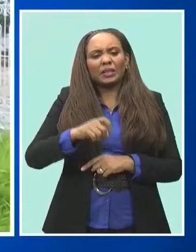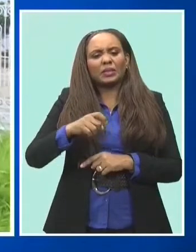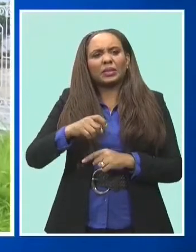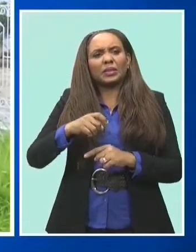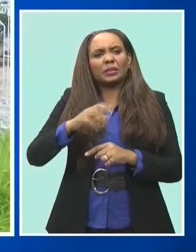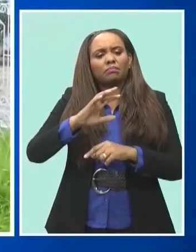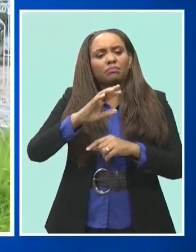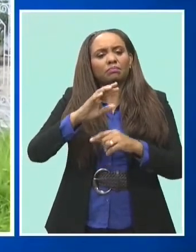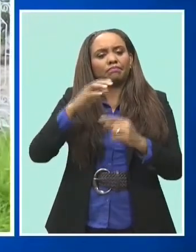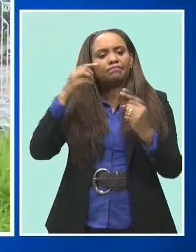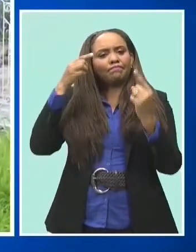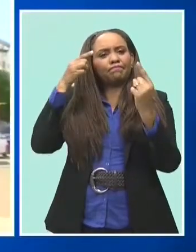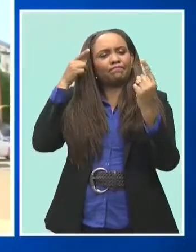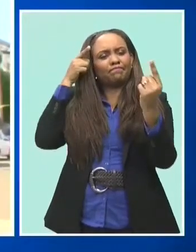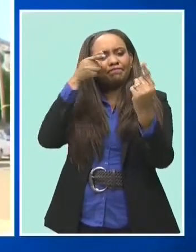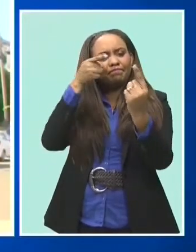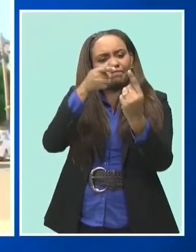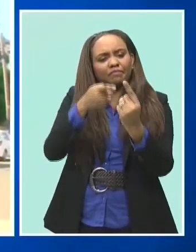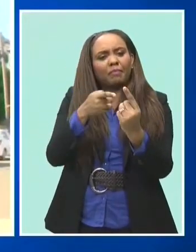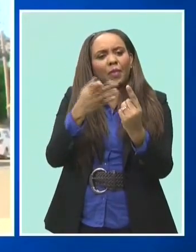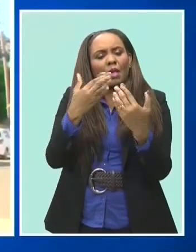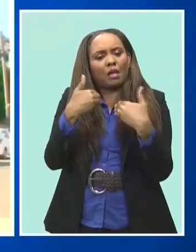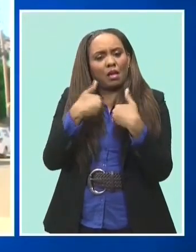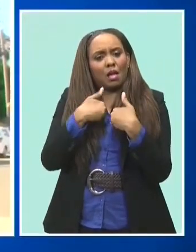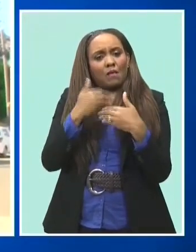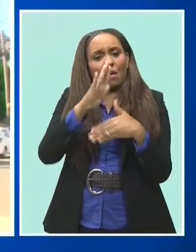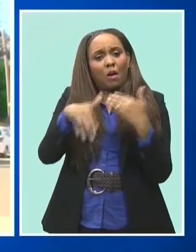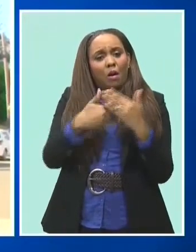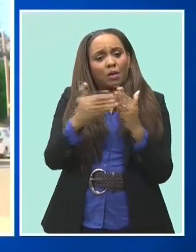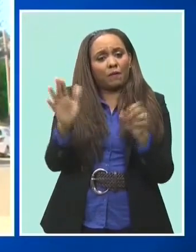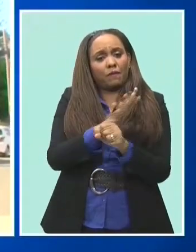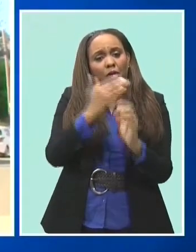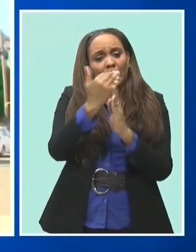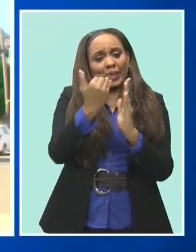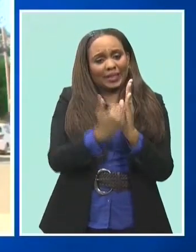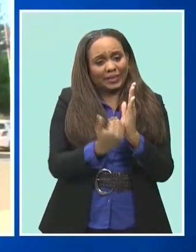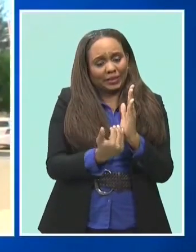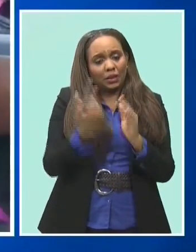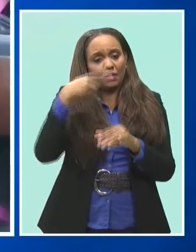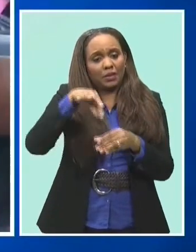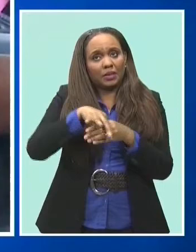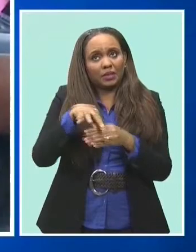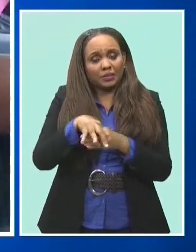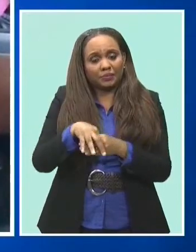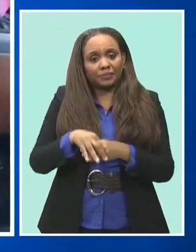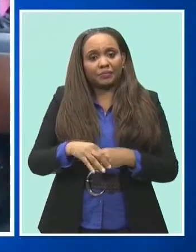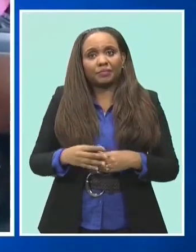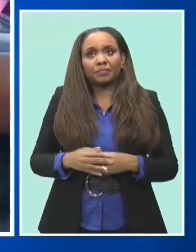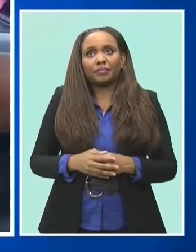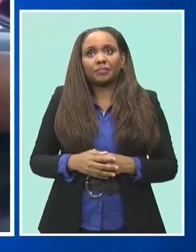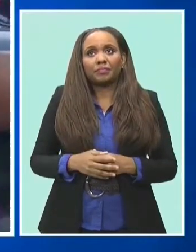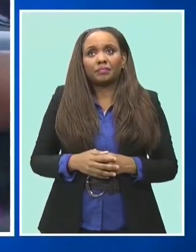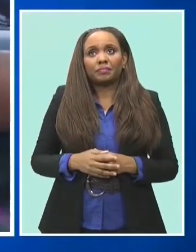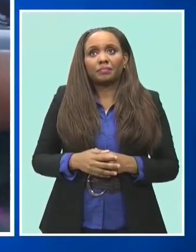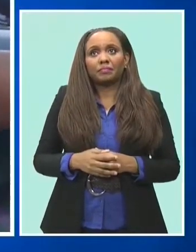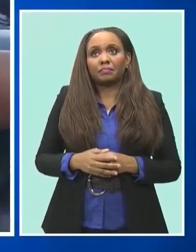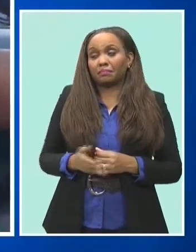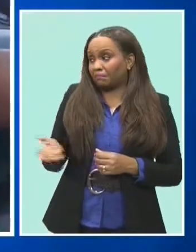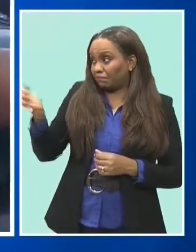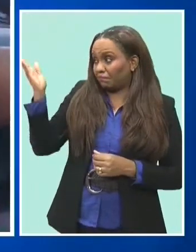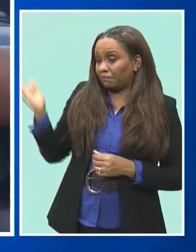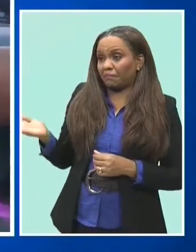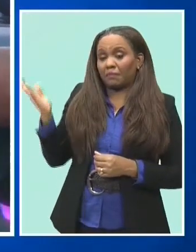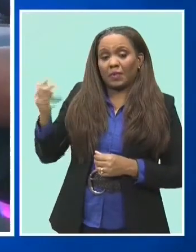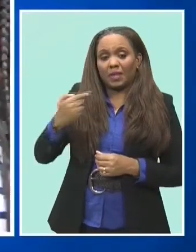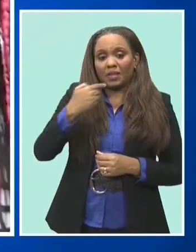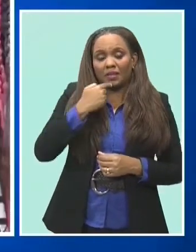before extracting the preliminary list of electors, PLE. Commissioner Vincent Alexander, who had been steadfast in his position